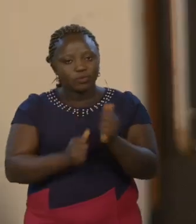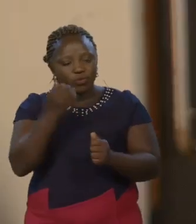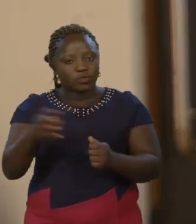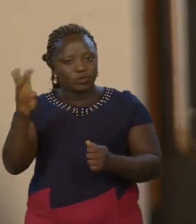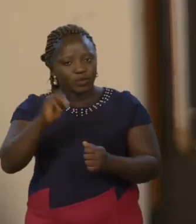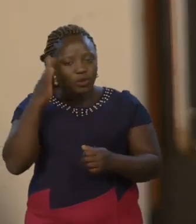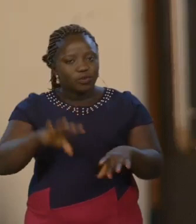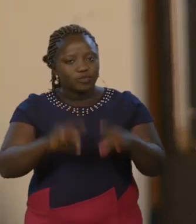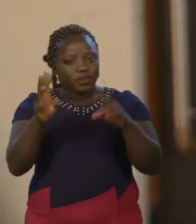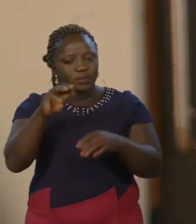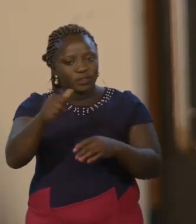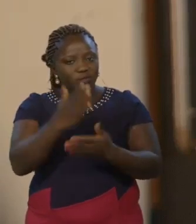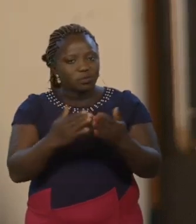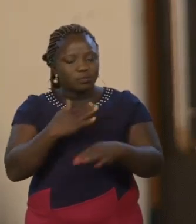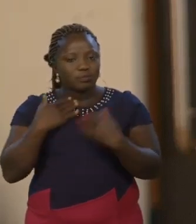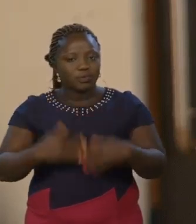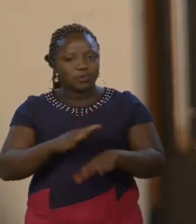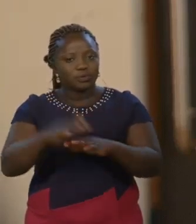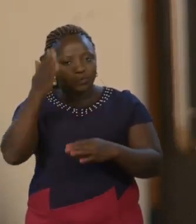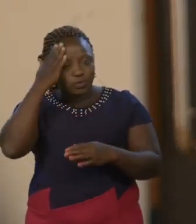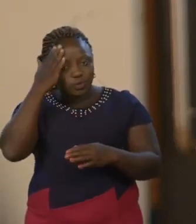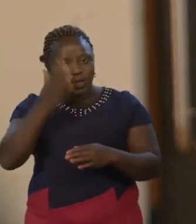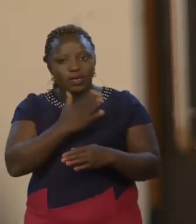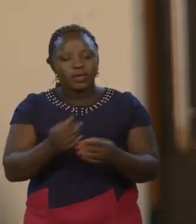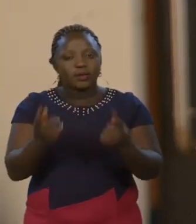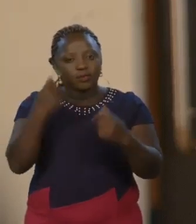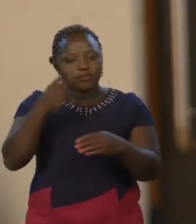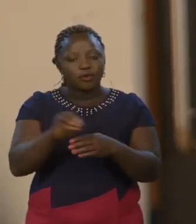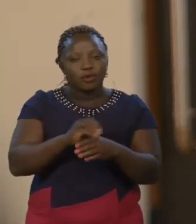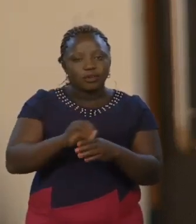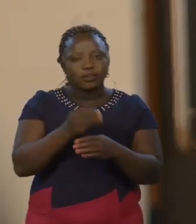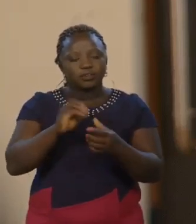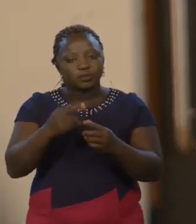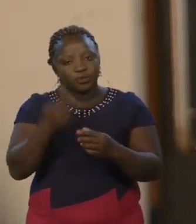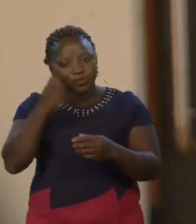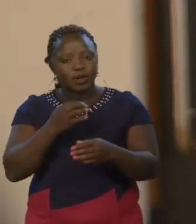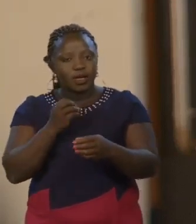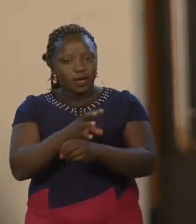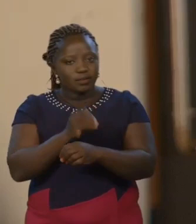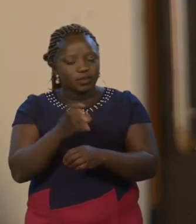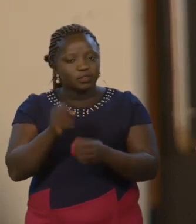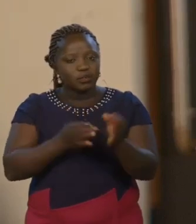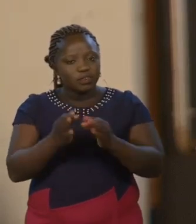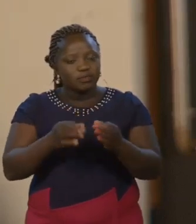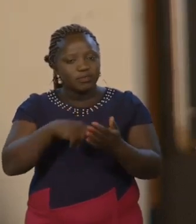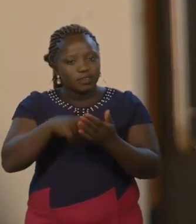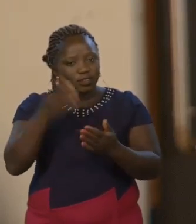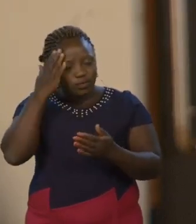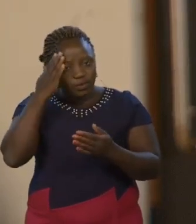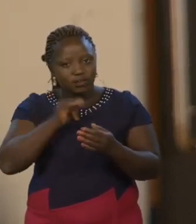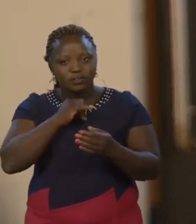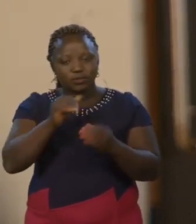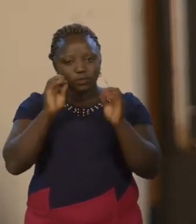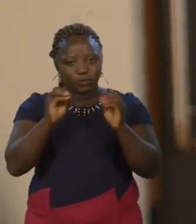they could find themselves that somebody, okay, doesn't know about tire, and they come for orientation or they come for consultations. Now, if this knowledge is